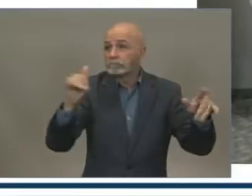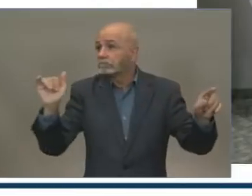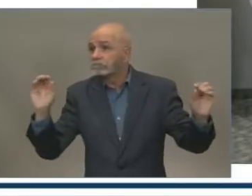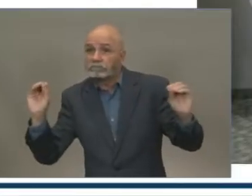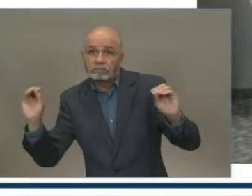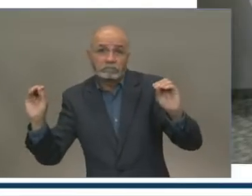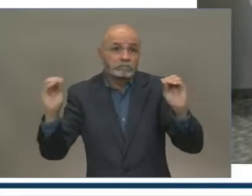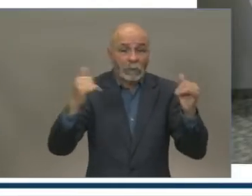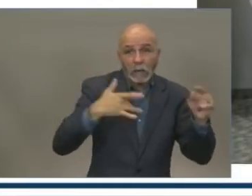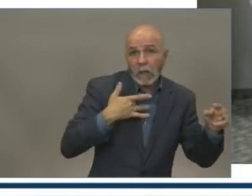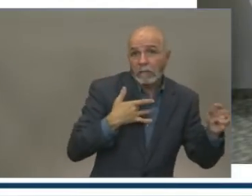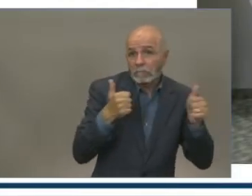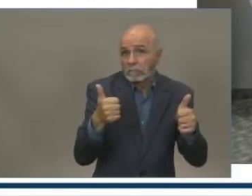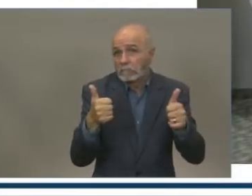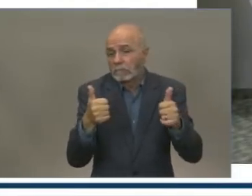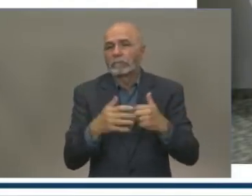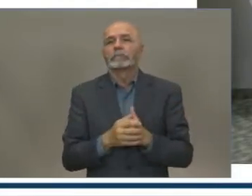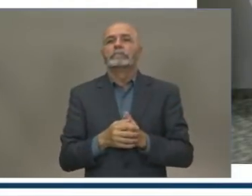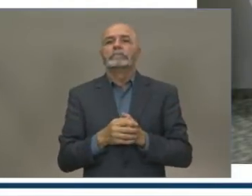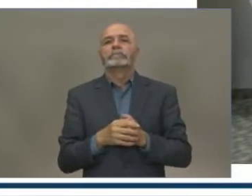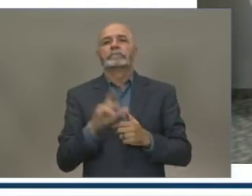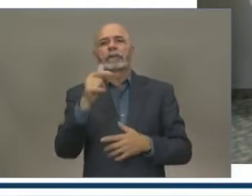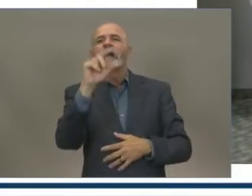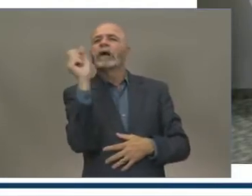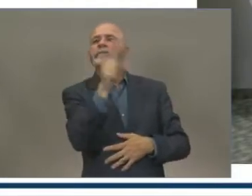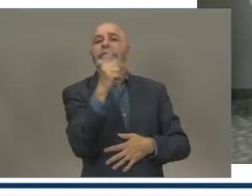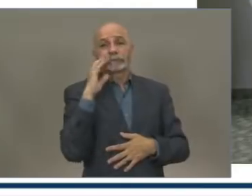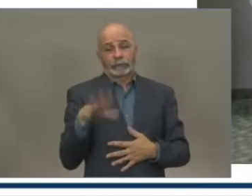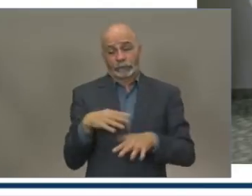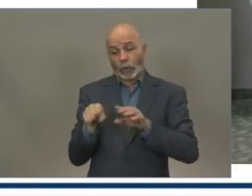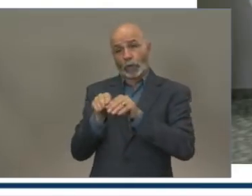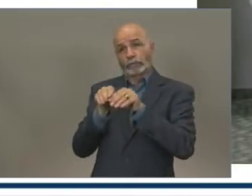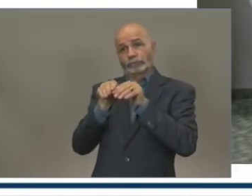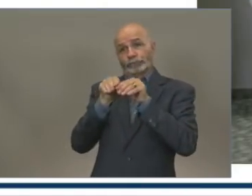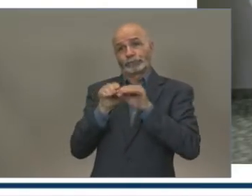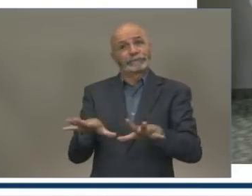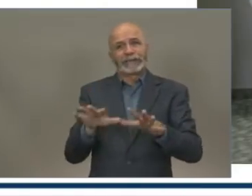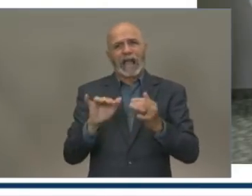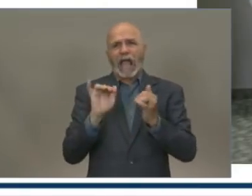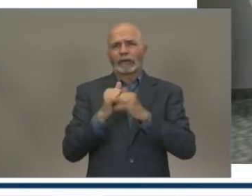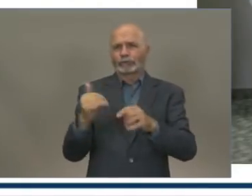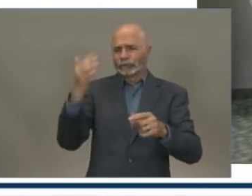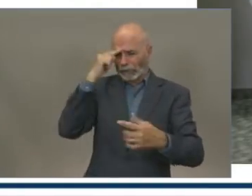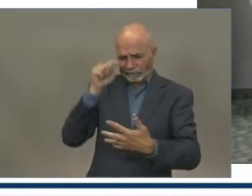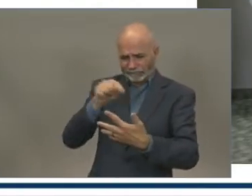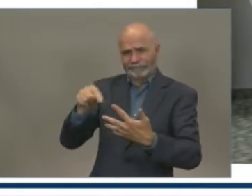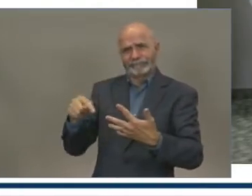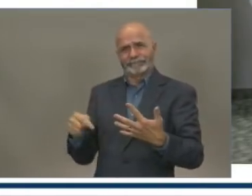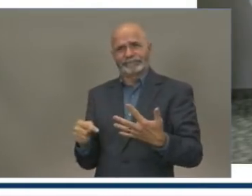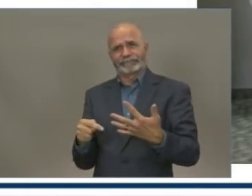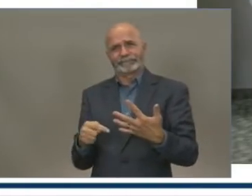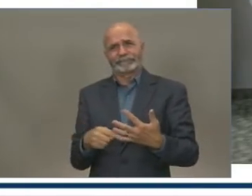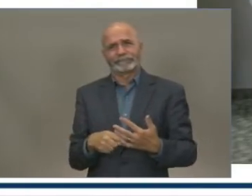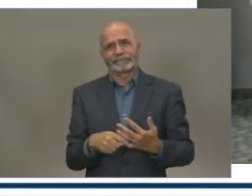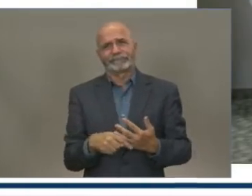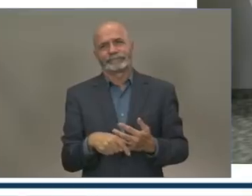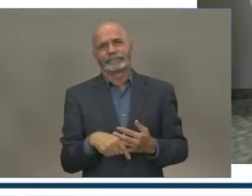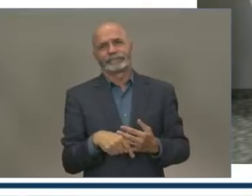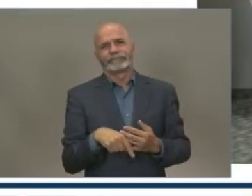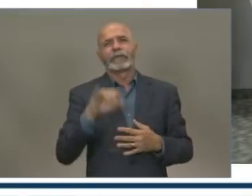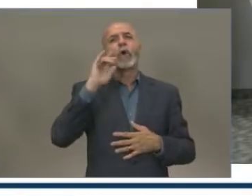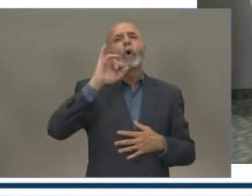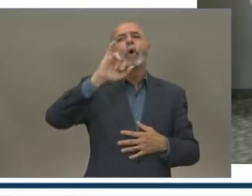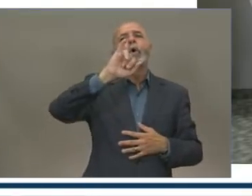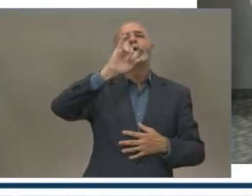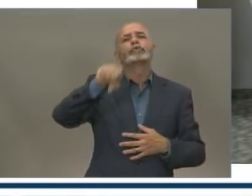was the transmission, I guess, discovered? For instance, I know École Marymount and Joseph Howe, like they were both open yesterday,